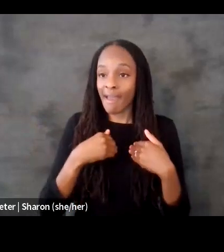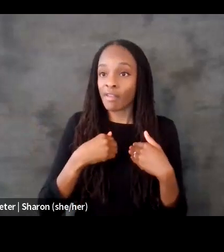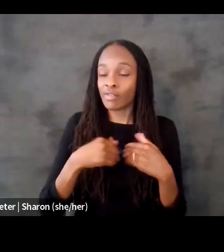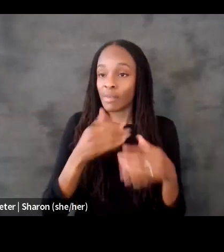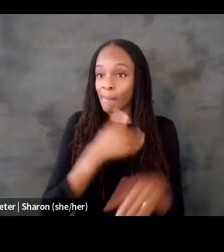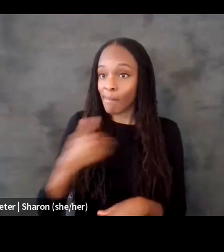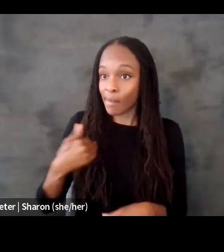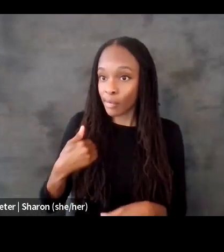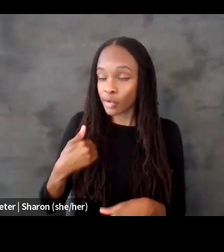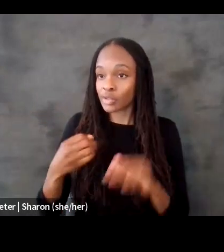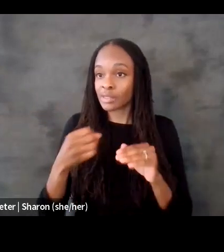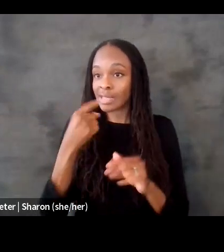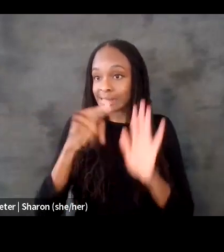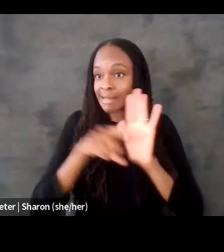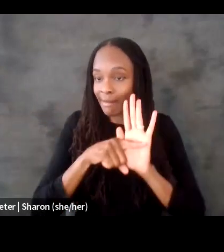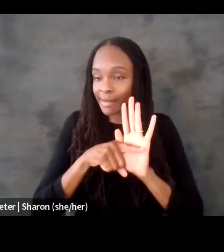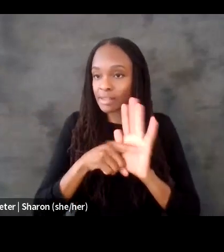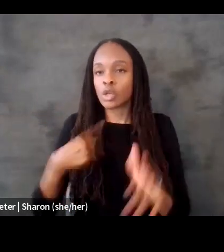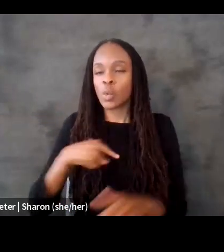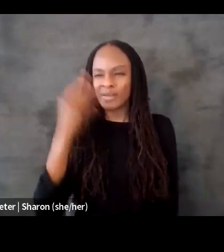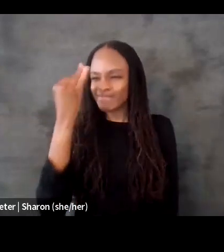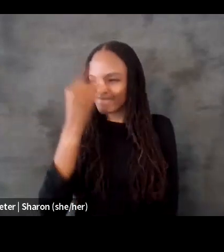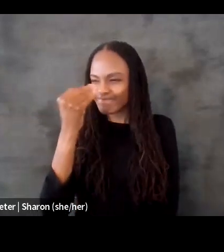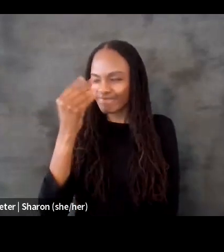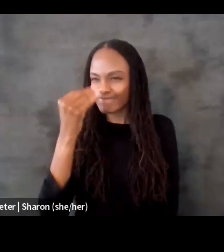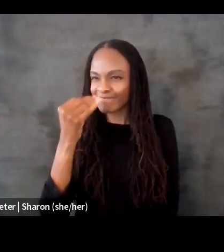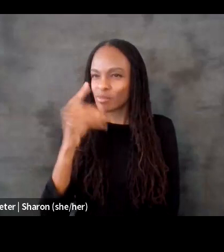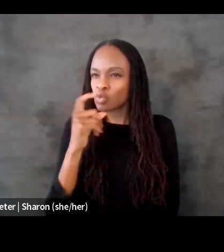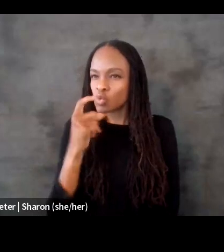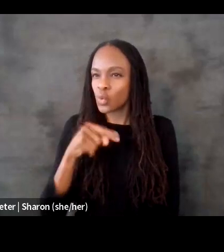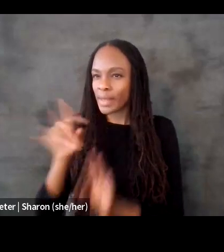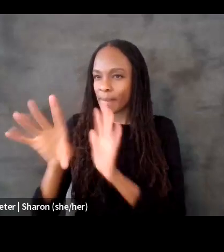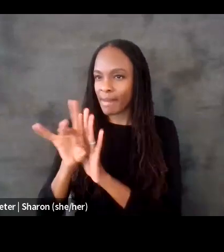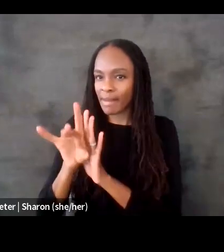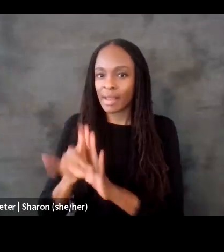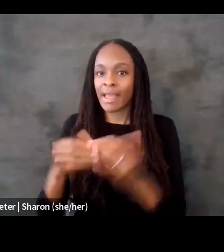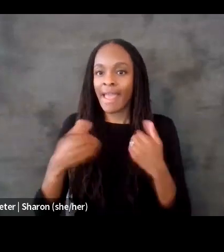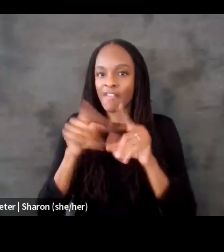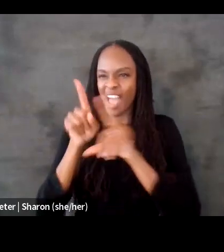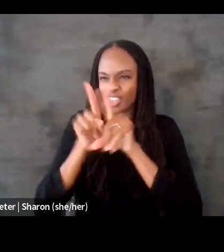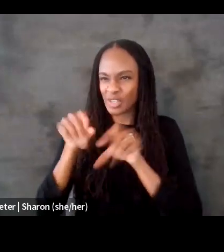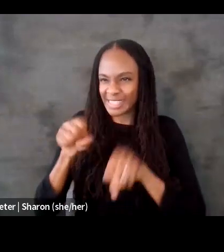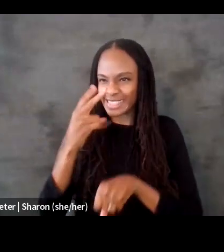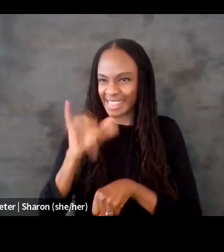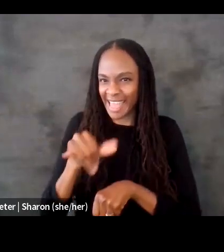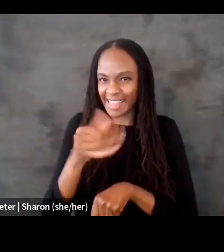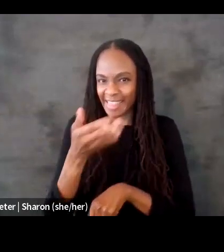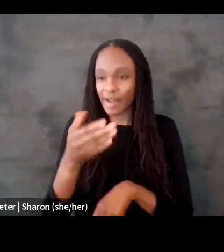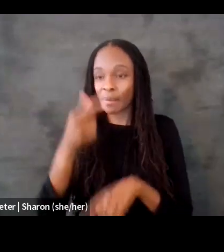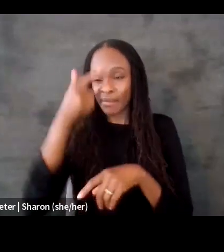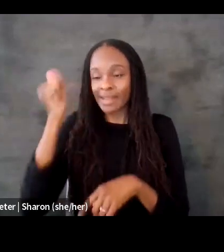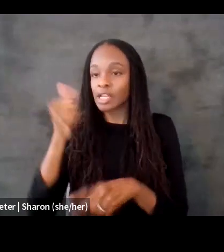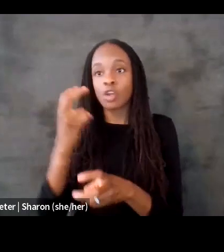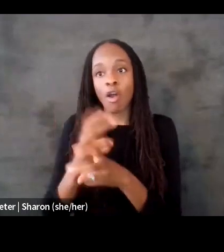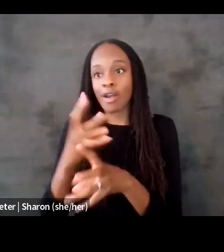members, we're being really thoughtful about who that is. There's an asterisk there because right now it's difficult to get reviewers. I mean,